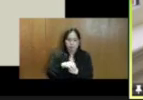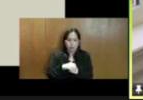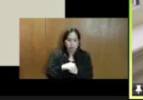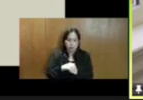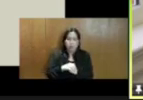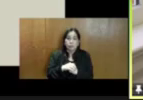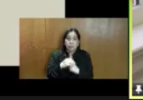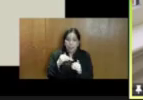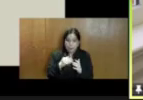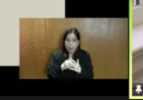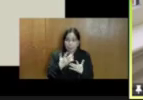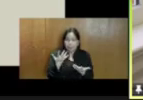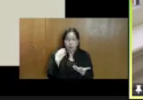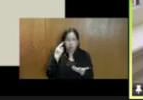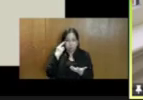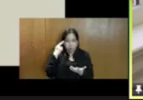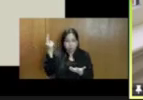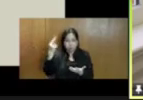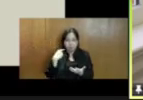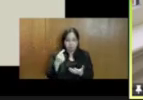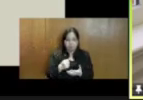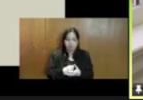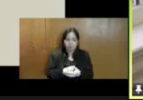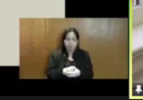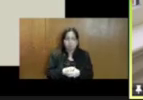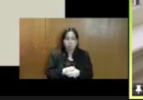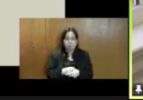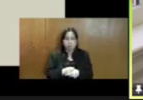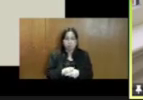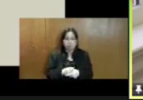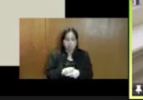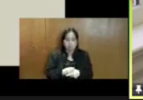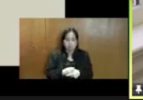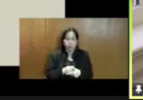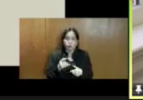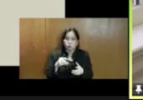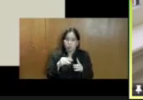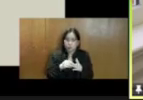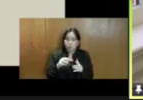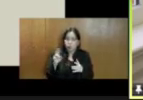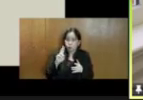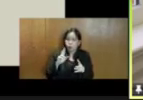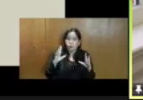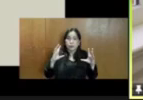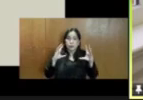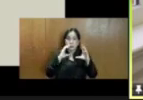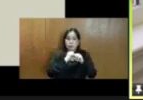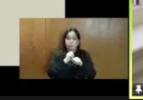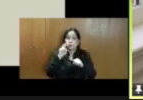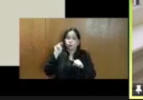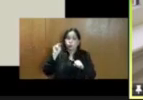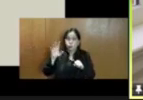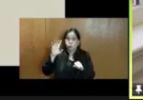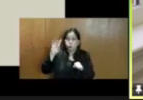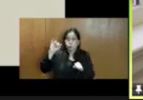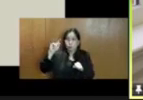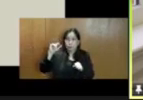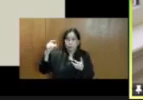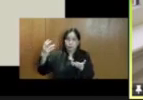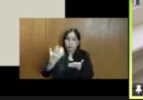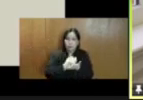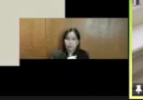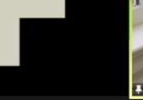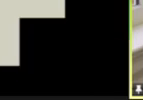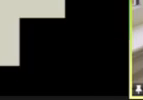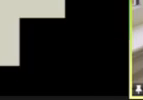quick takeaways to finish this up. So we use, just to summarize, we're using new data from online social profiles